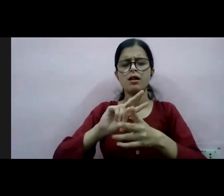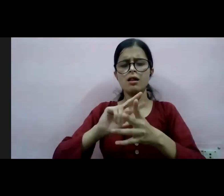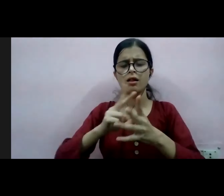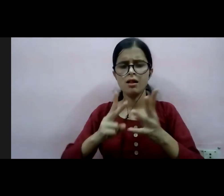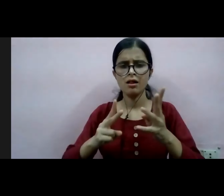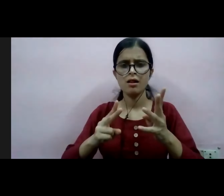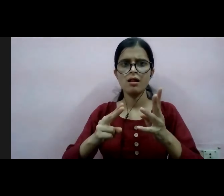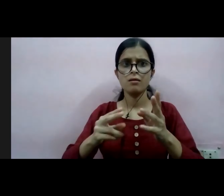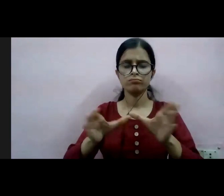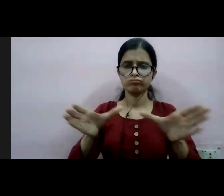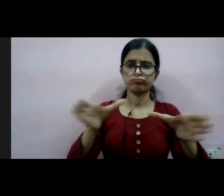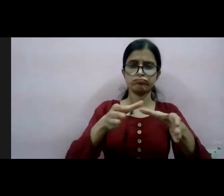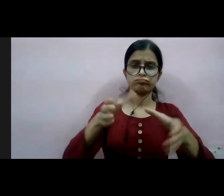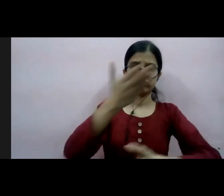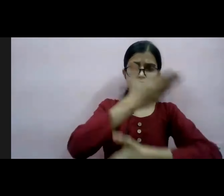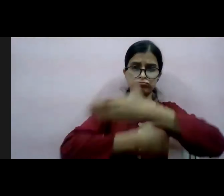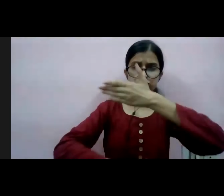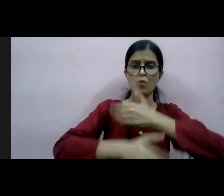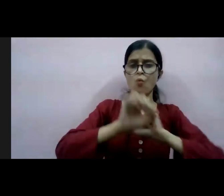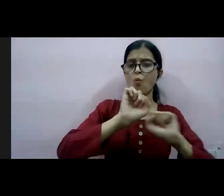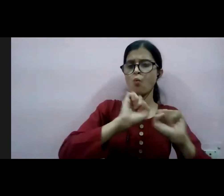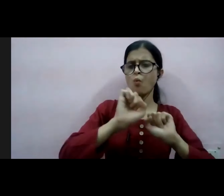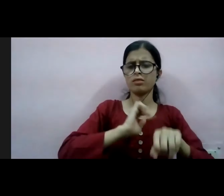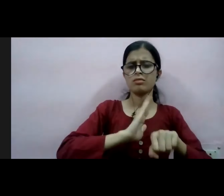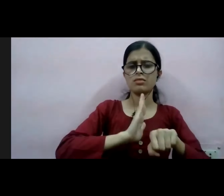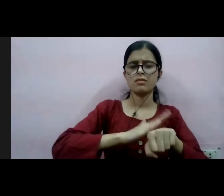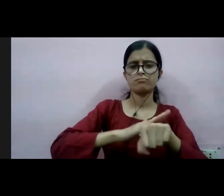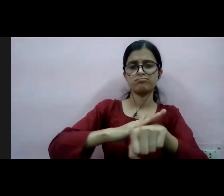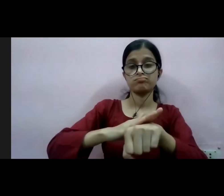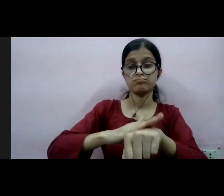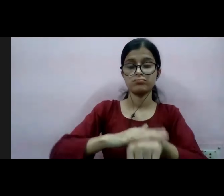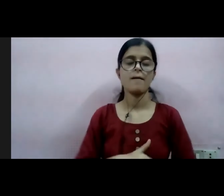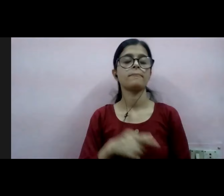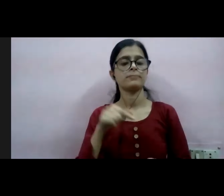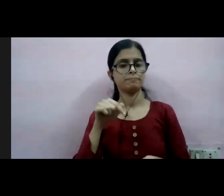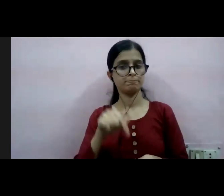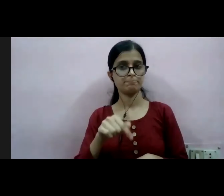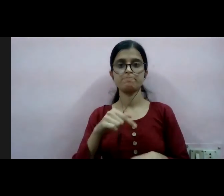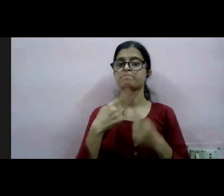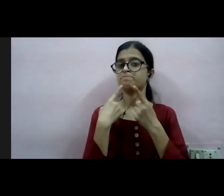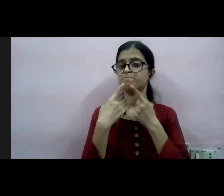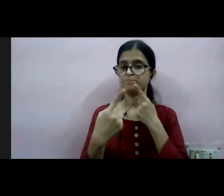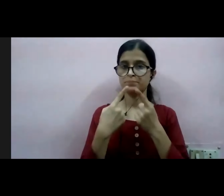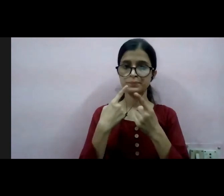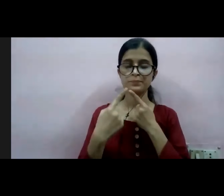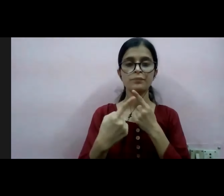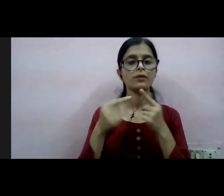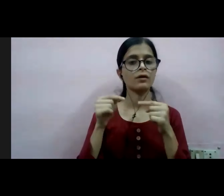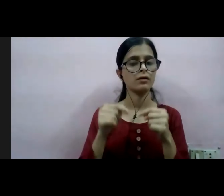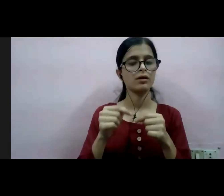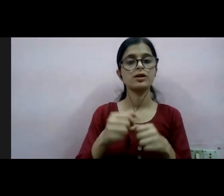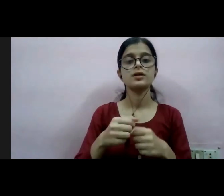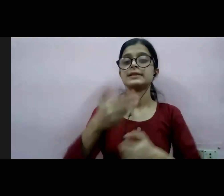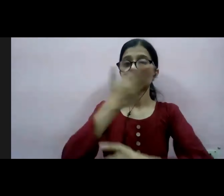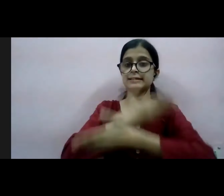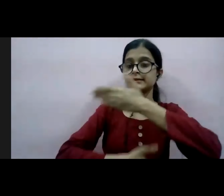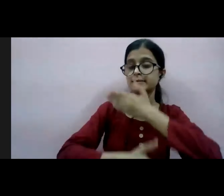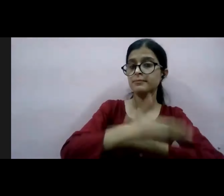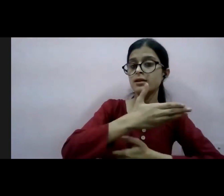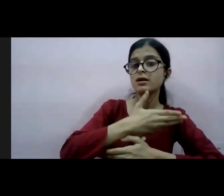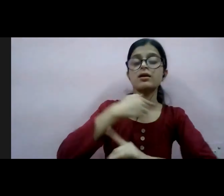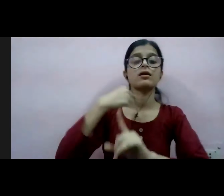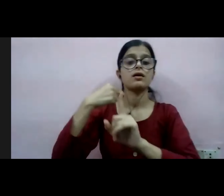of disabled experience. So to talk about disability and gender,